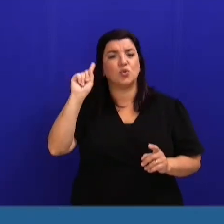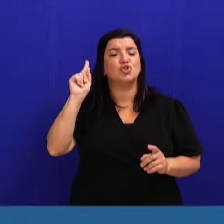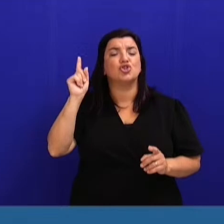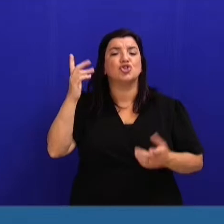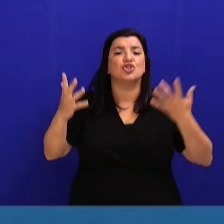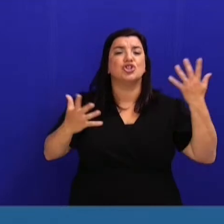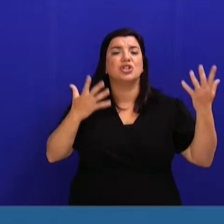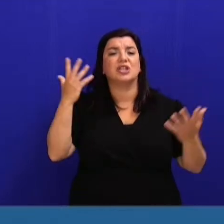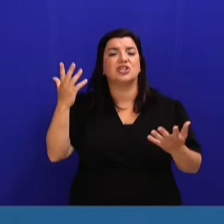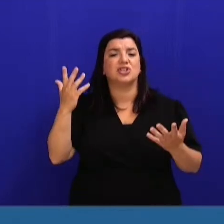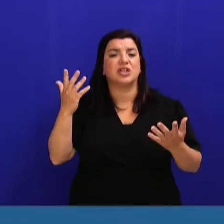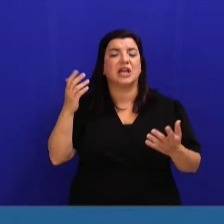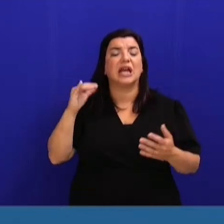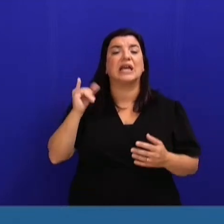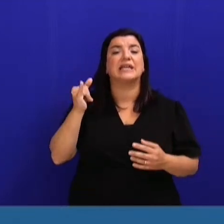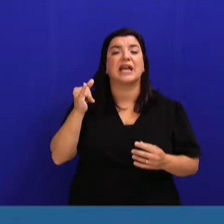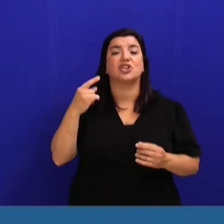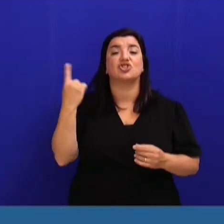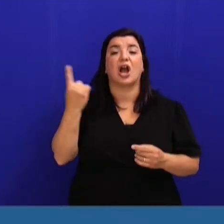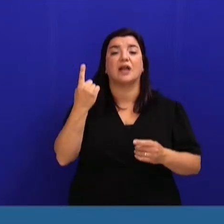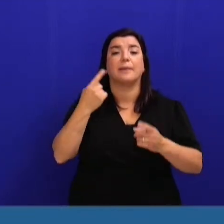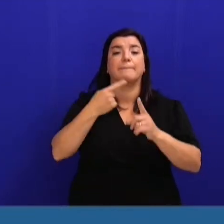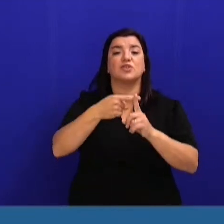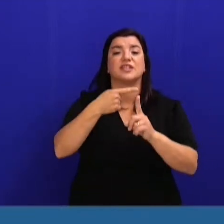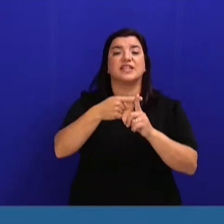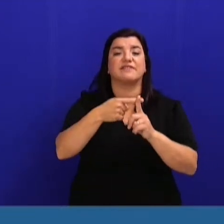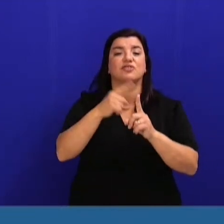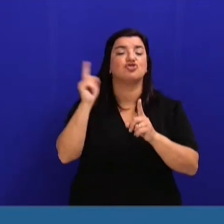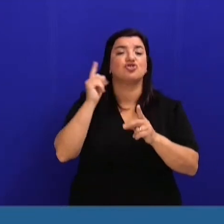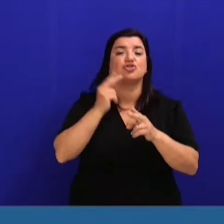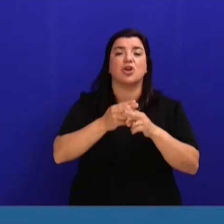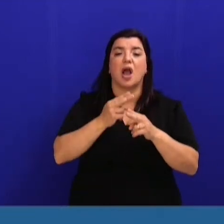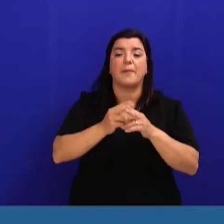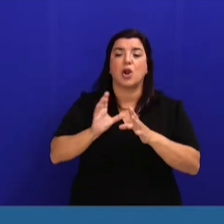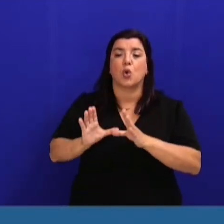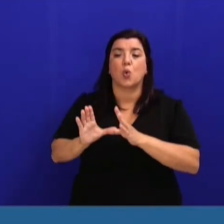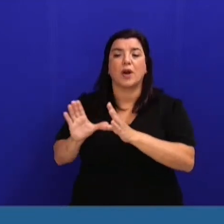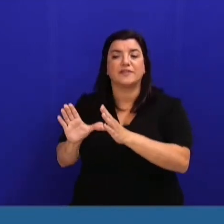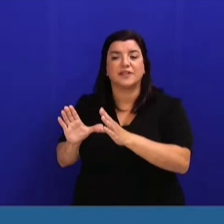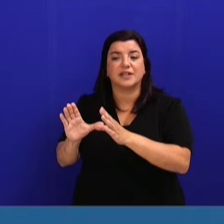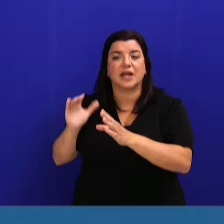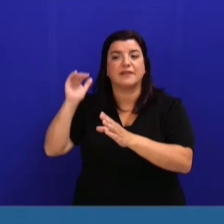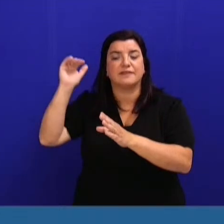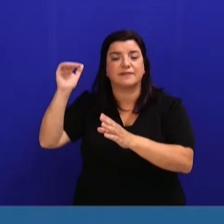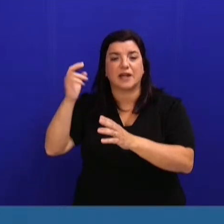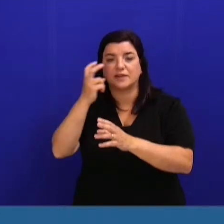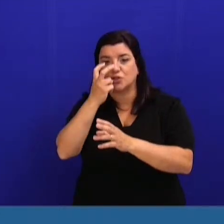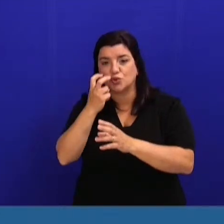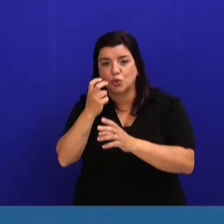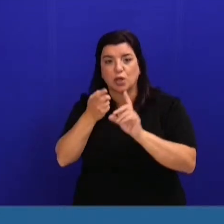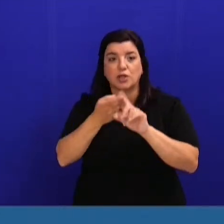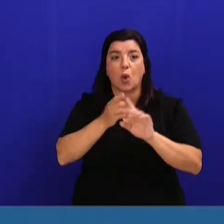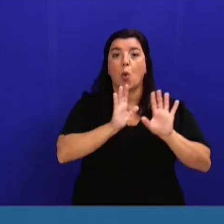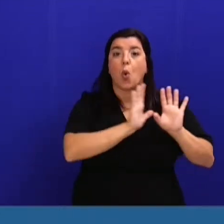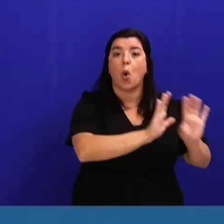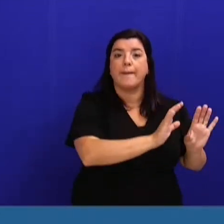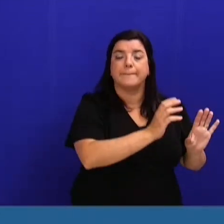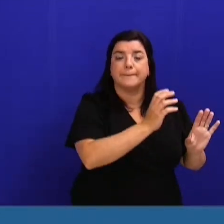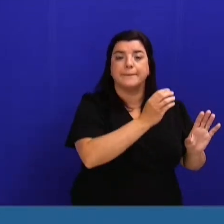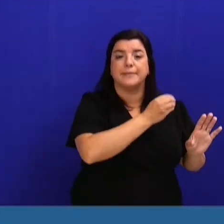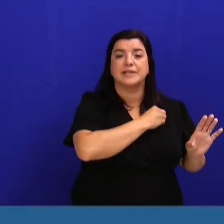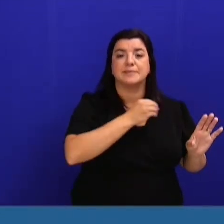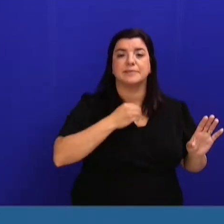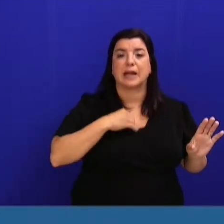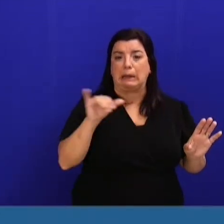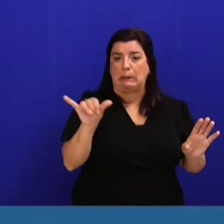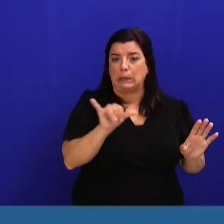illi xi ħadd jiġi pożittiv, jekk iqattawx il-kwarantina fid-djar tax-xjuħ jew l-isptar, eċetera, eċetera. It-tieni